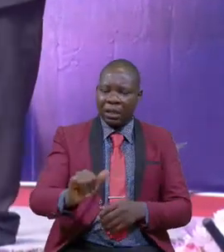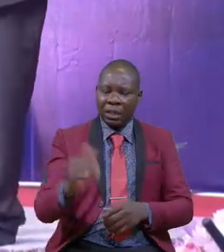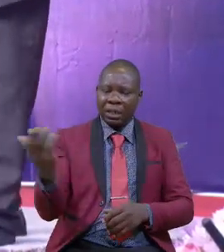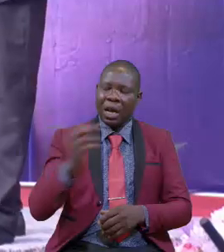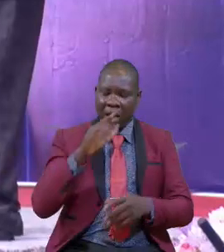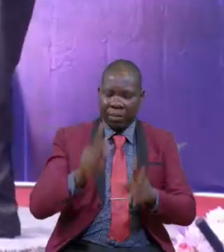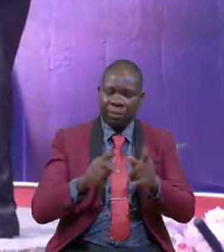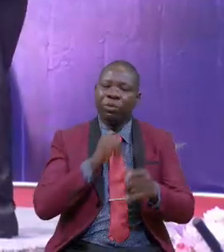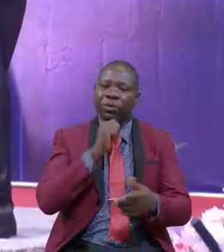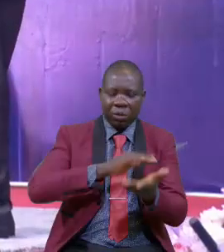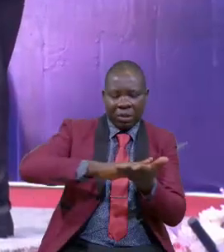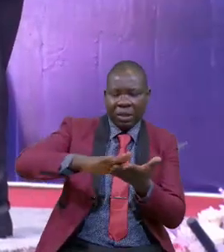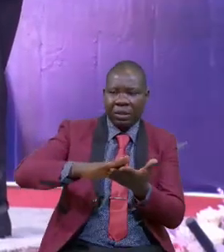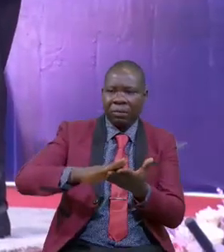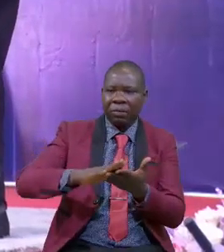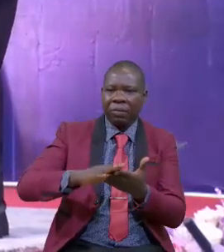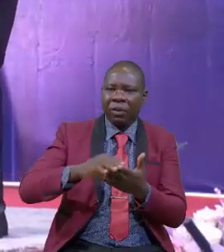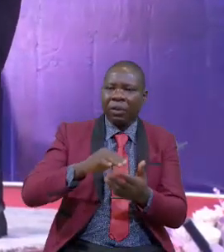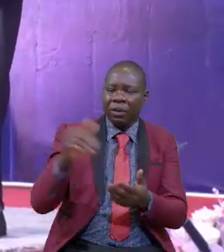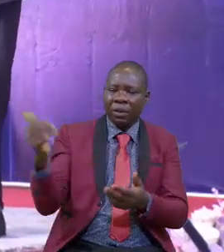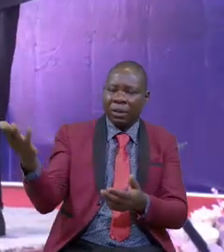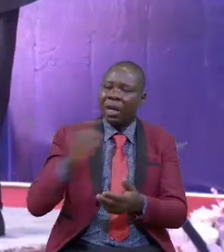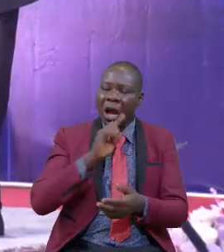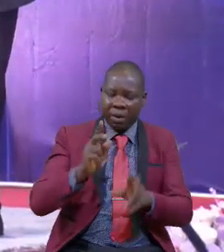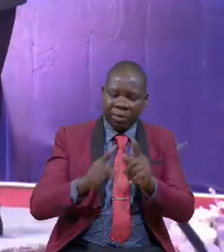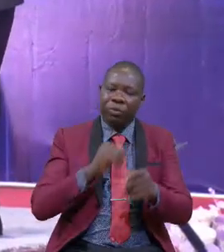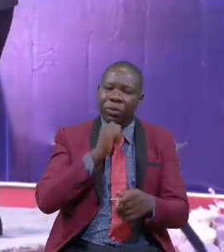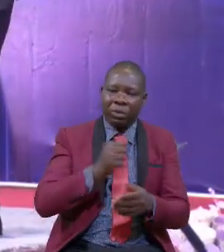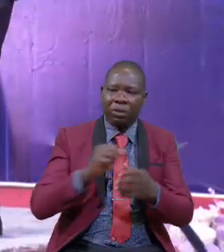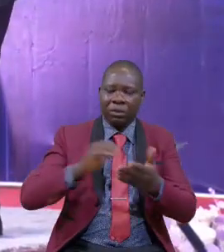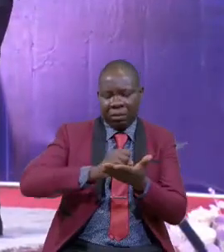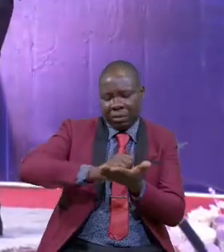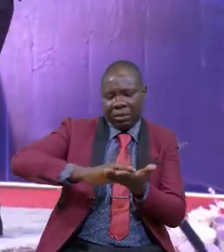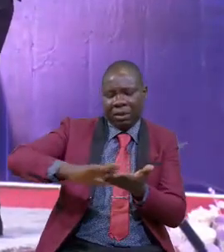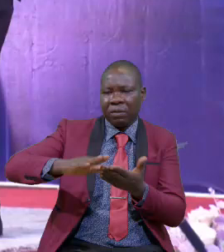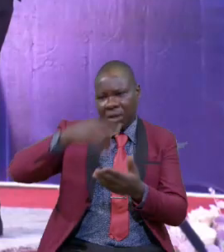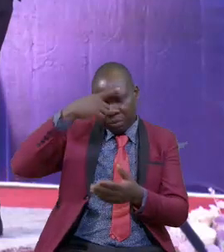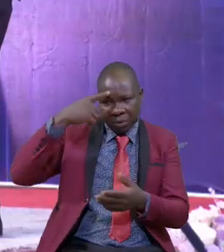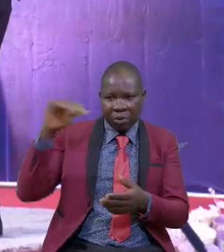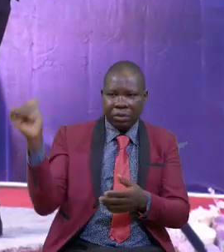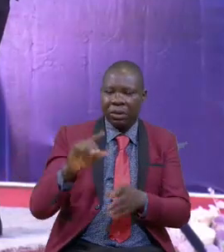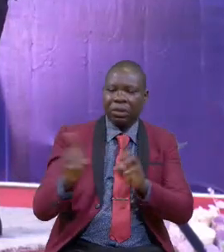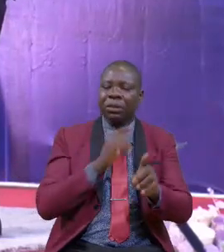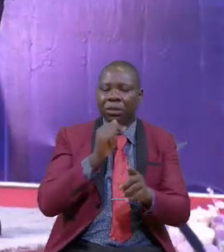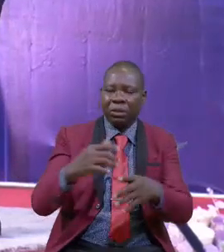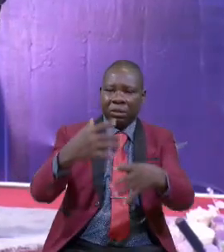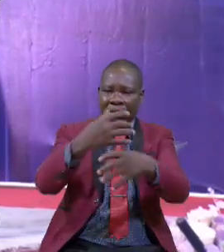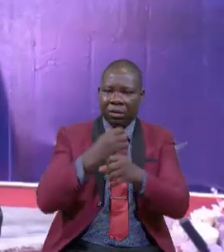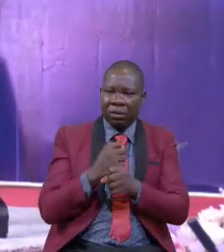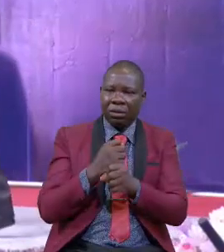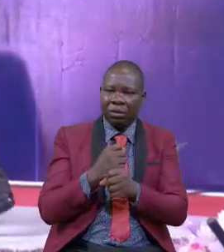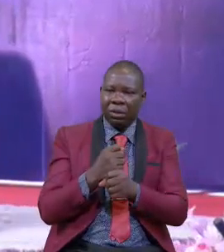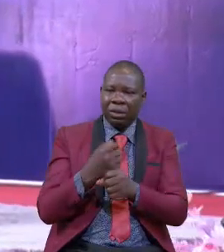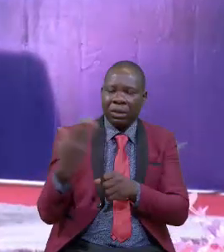are people who are not sanctified because they didn't receive. There's nothing wrong with the giver. There's